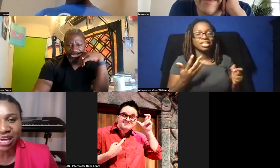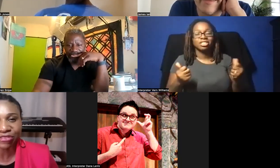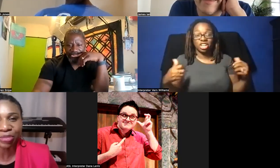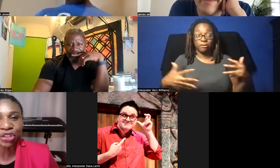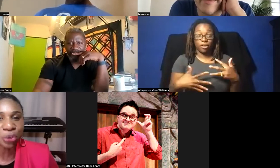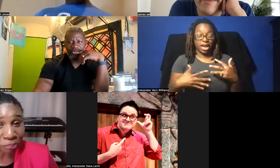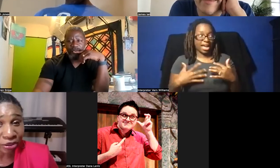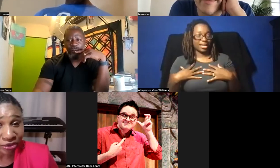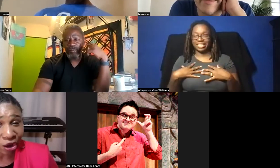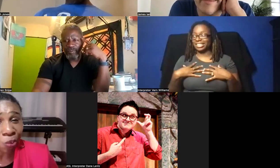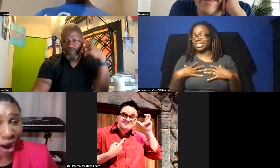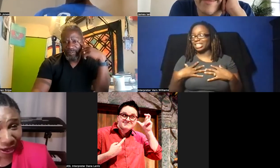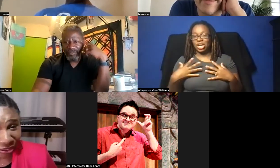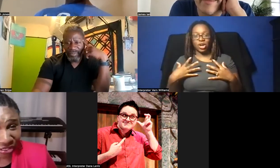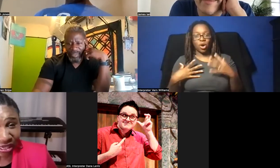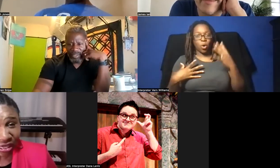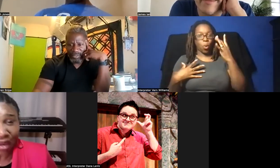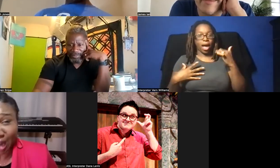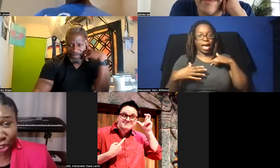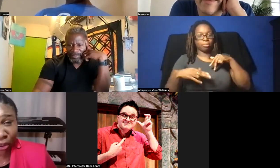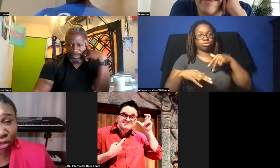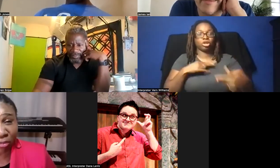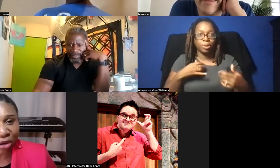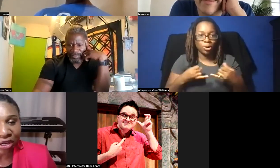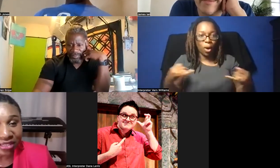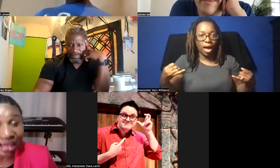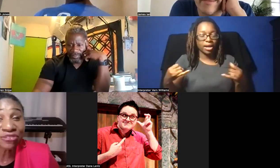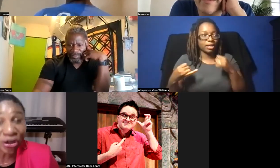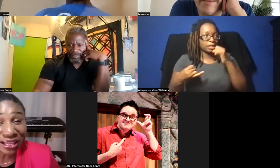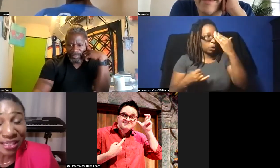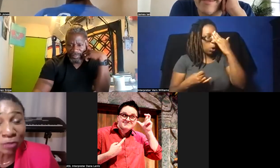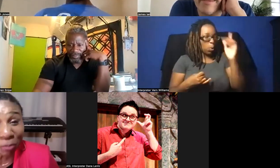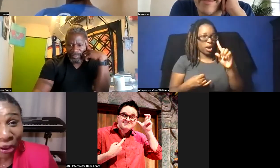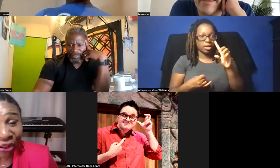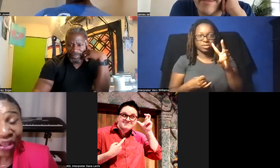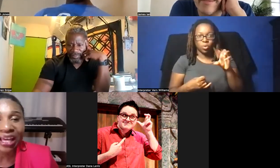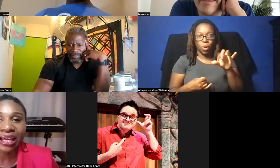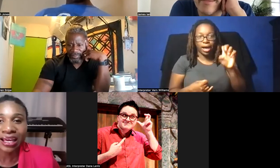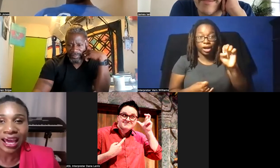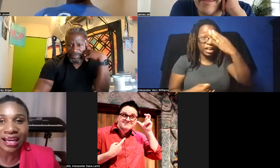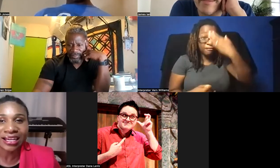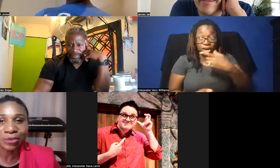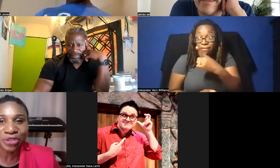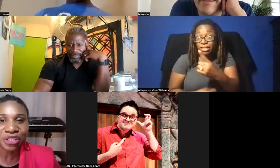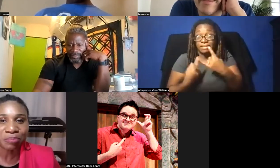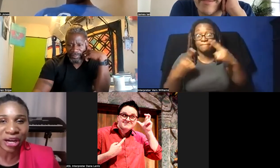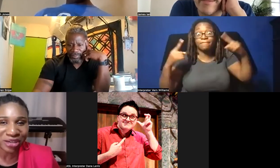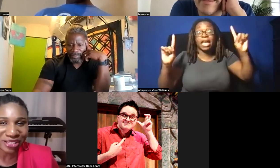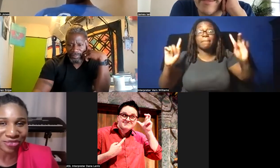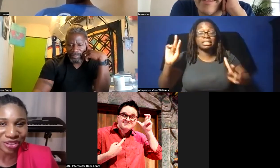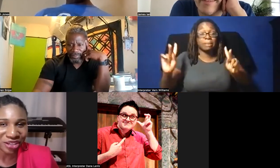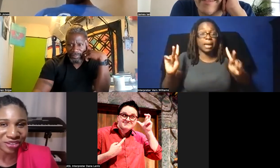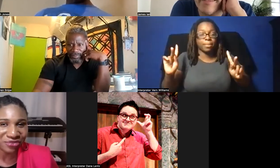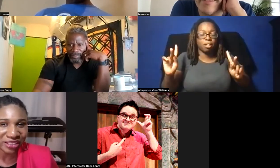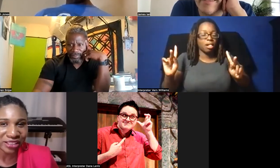disclose was having me trip on wires and not knowing where the mic was in front of these people. And it was just biting